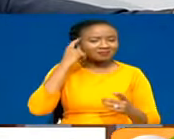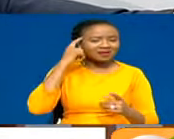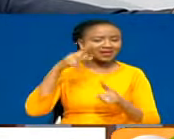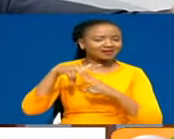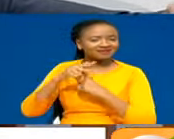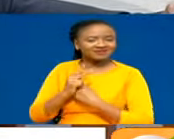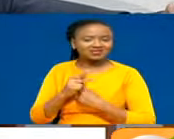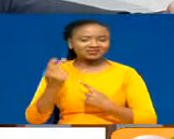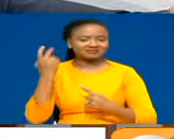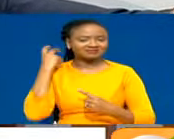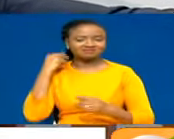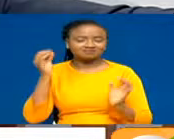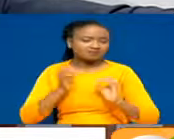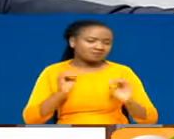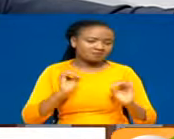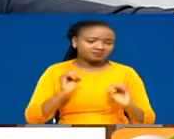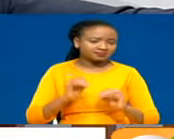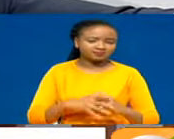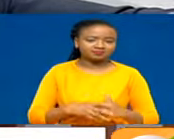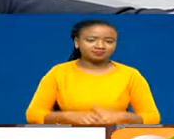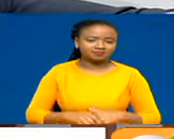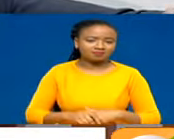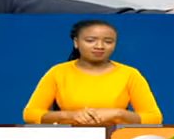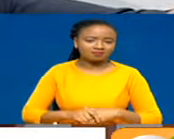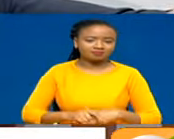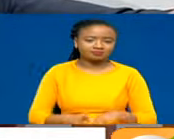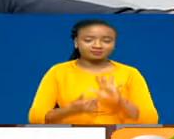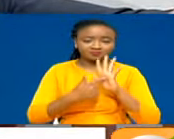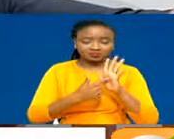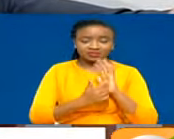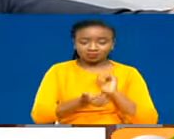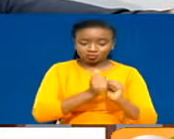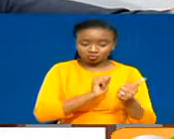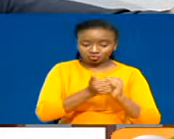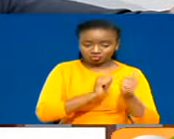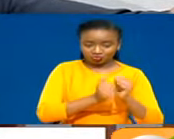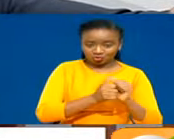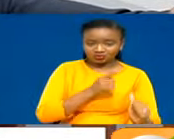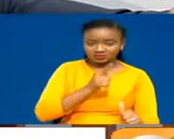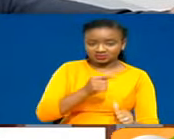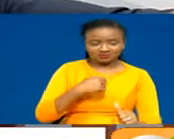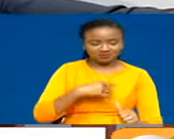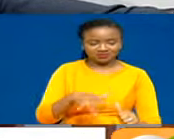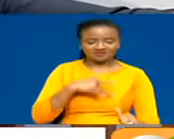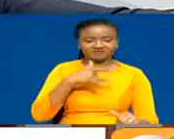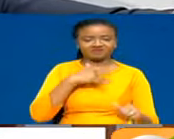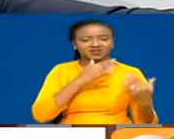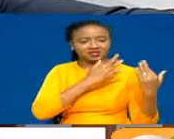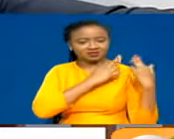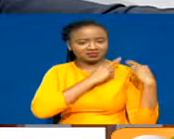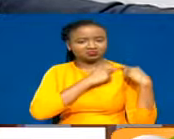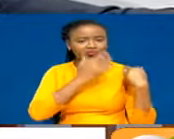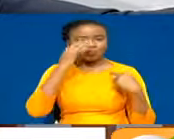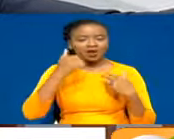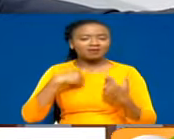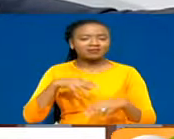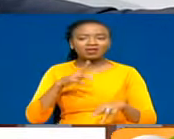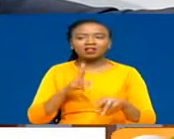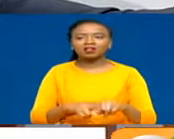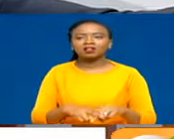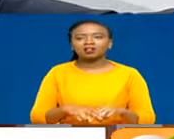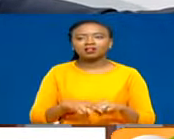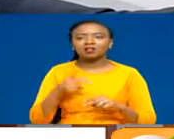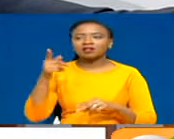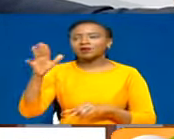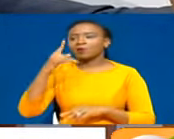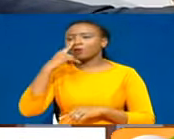we will stand still. It's an obligation for me in sports, because I can't sit down in Toronto and just call